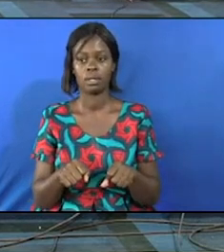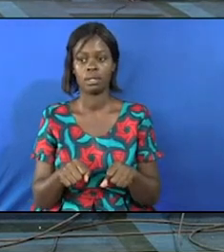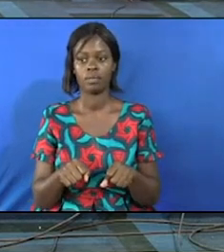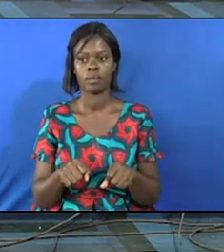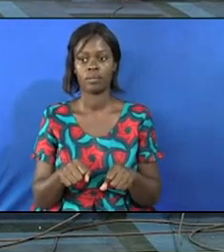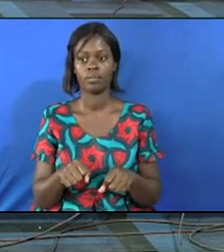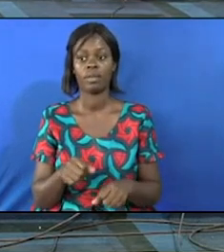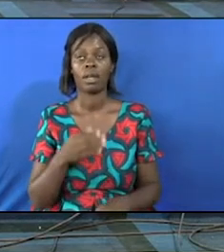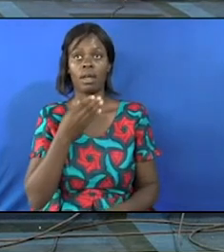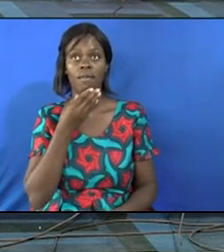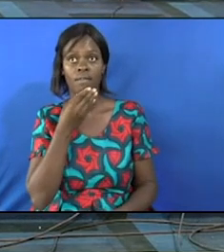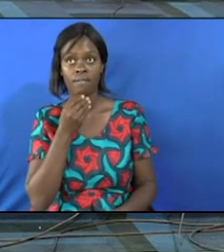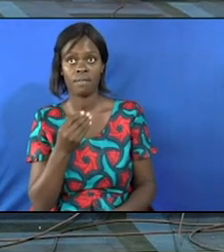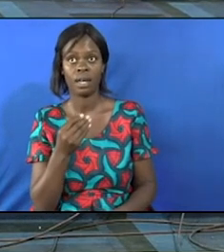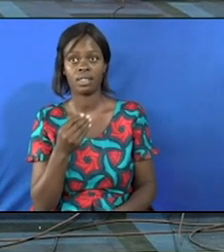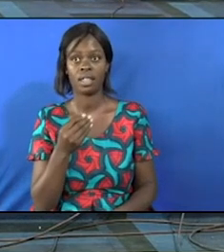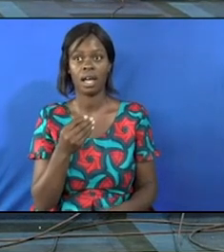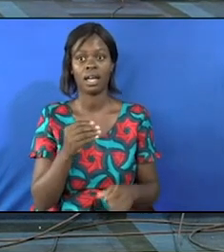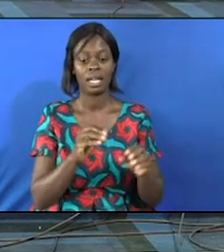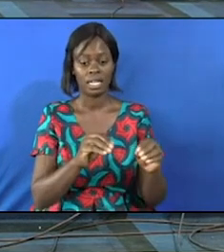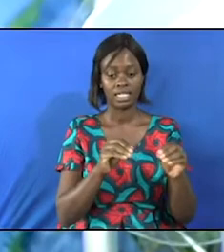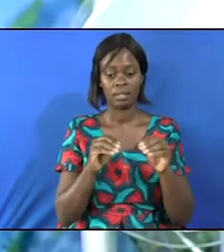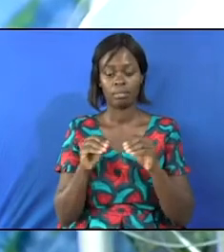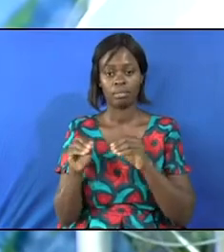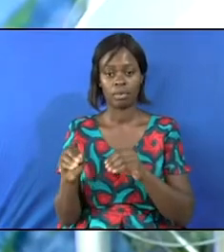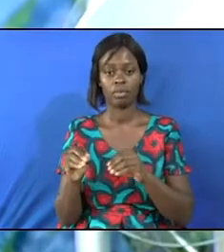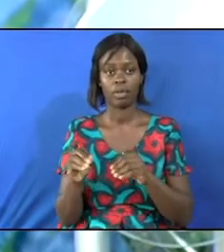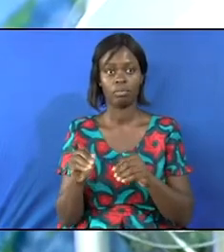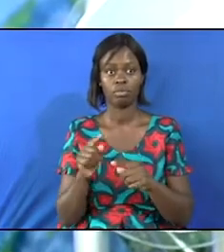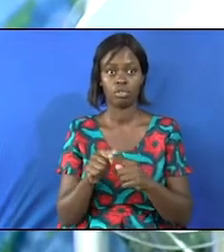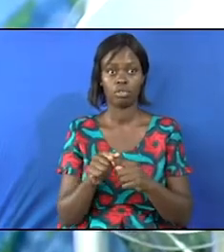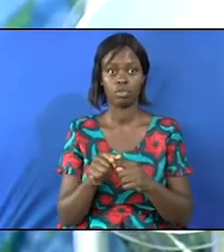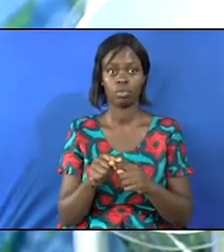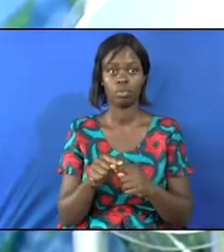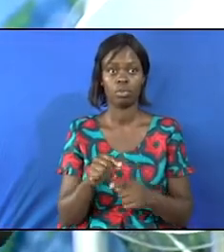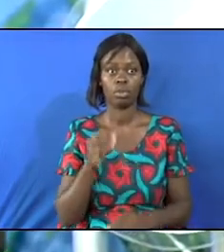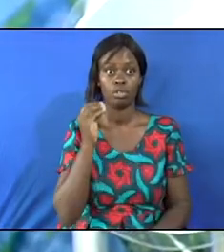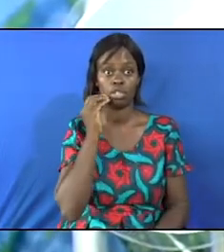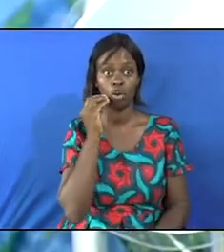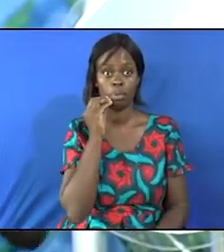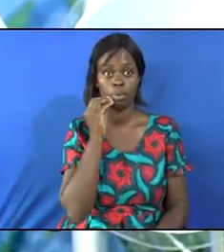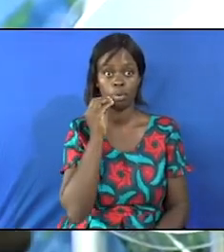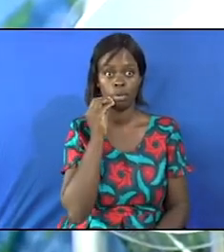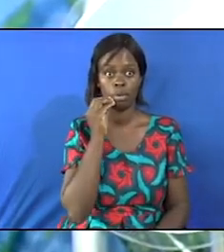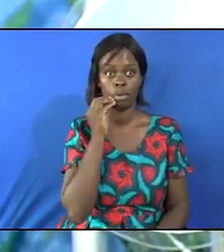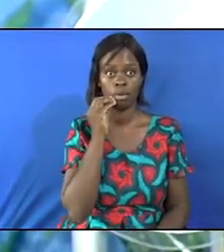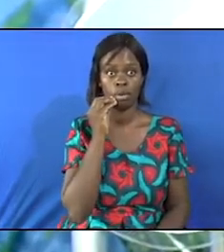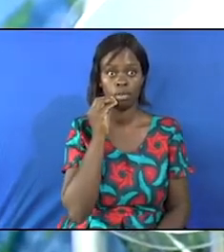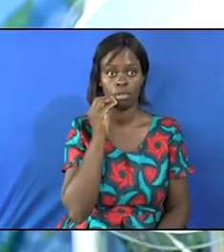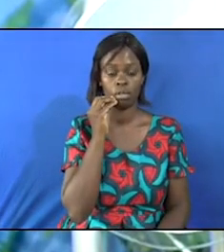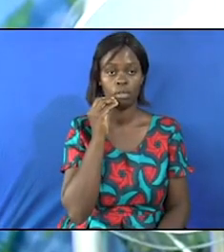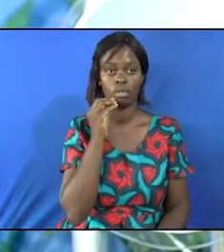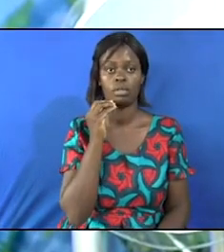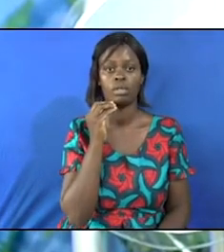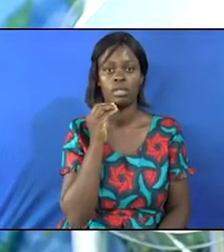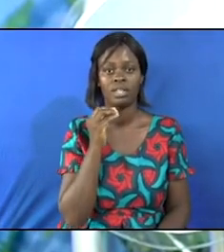Daddy took him to the shop, and he chose the bicycle he loved most. You should have seen the joy and the